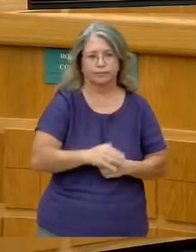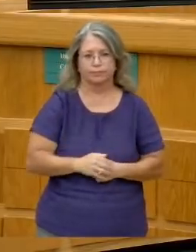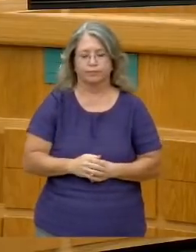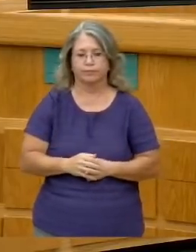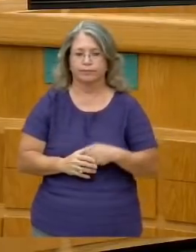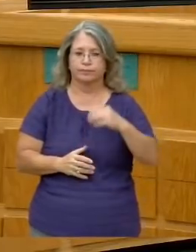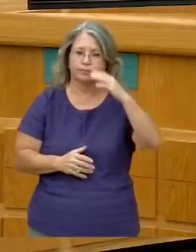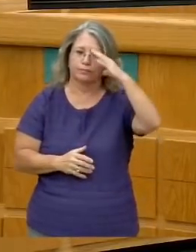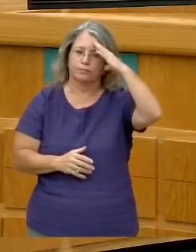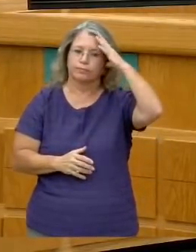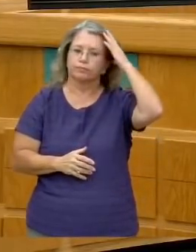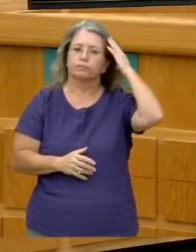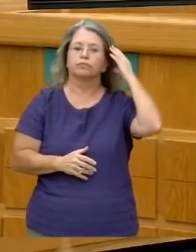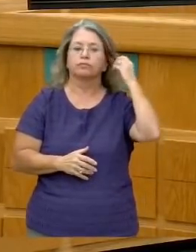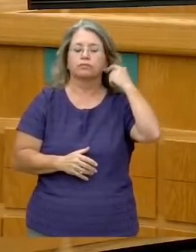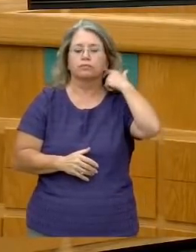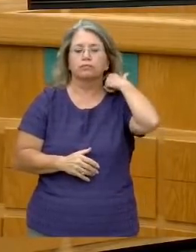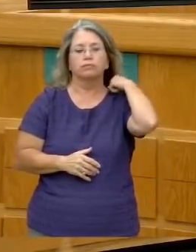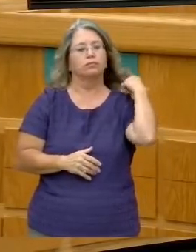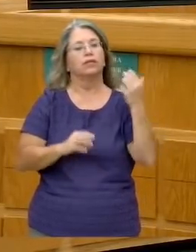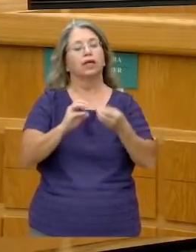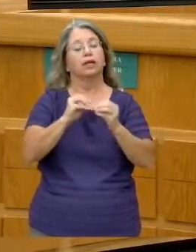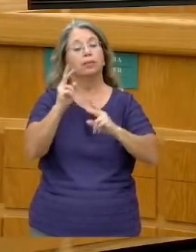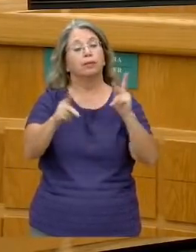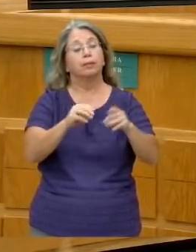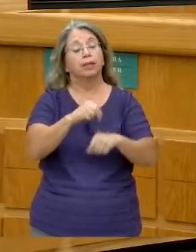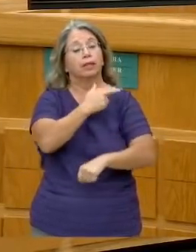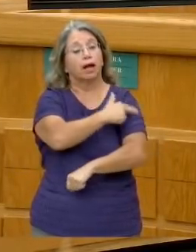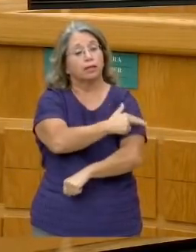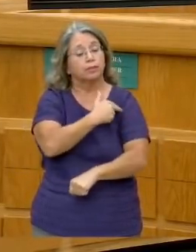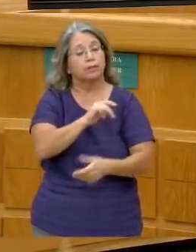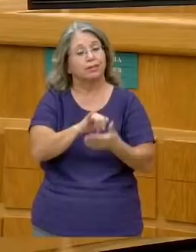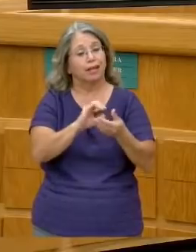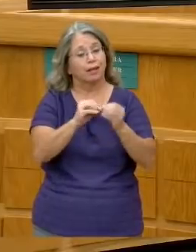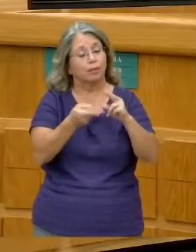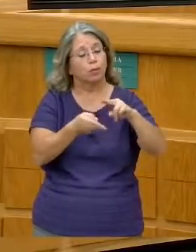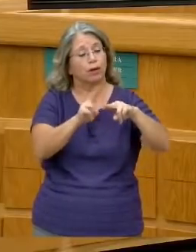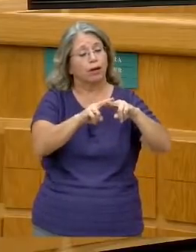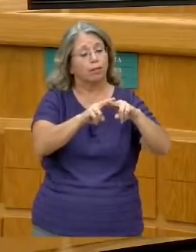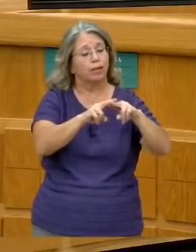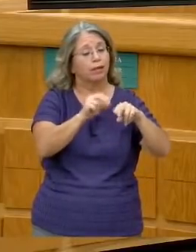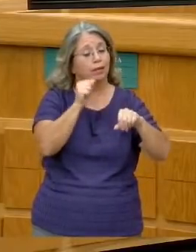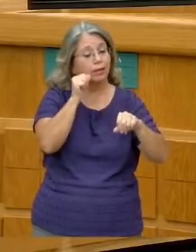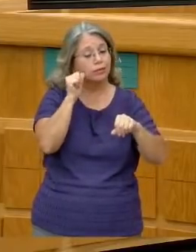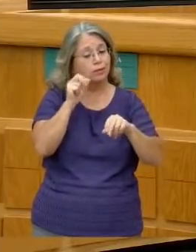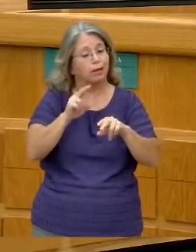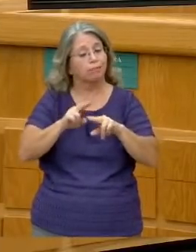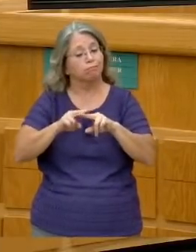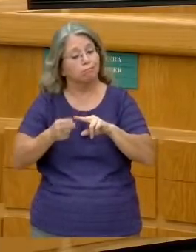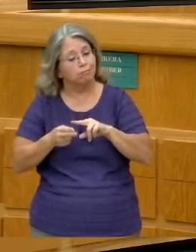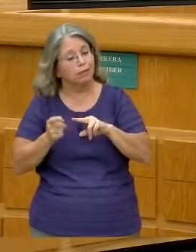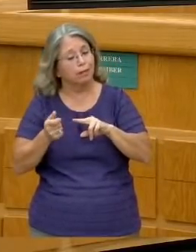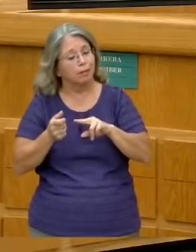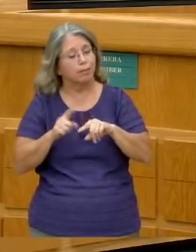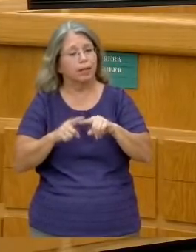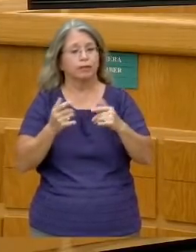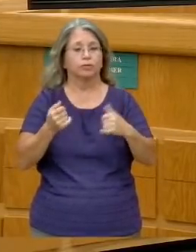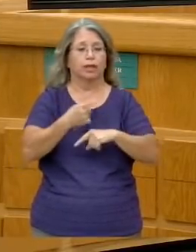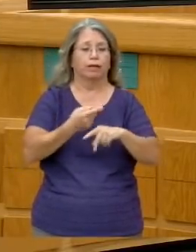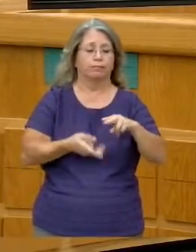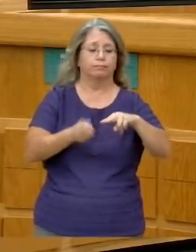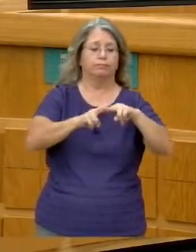Let's look at the number of persons hospitalized. That number has gone up. It went down slightly yesterday, but today it's